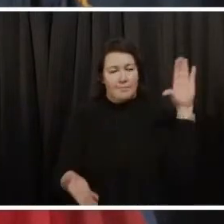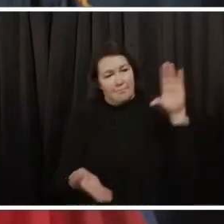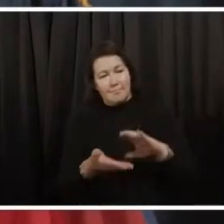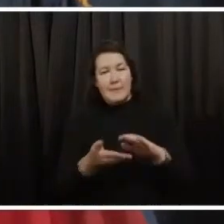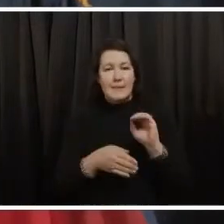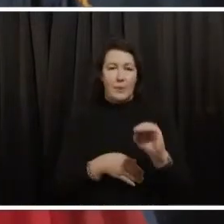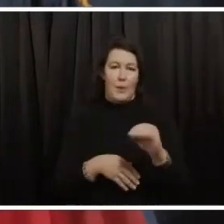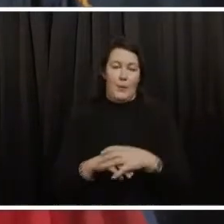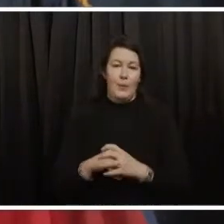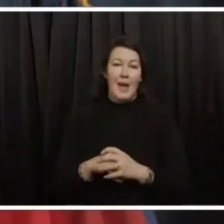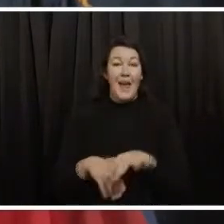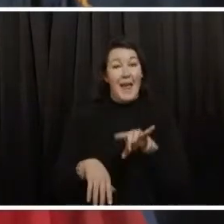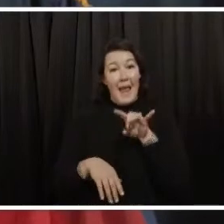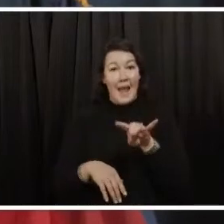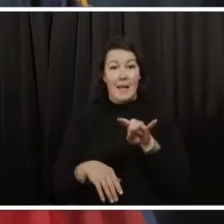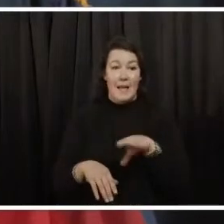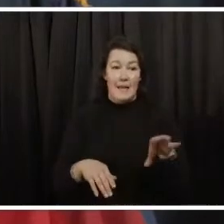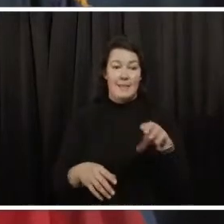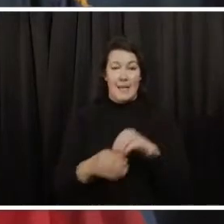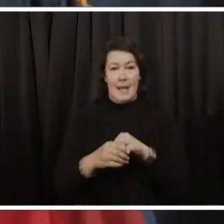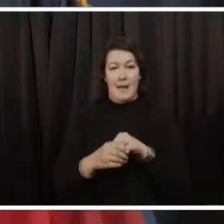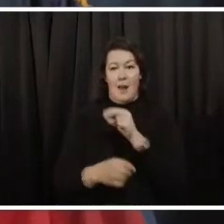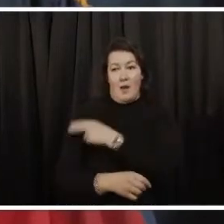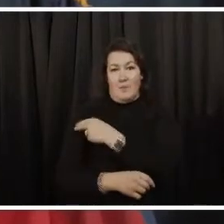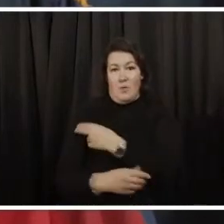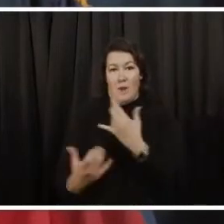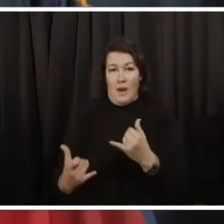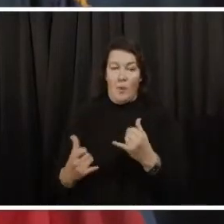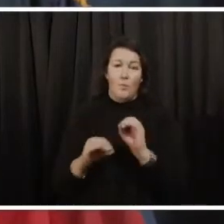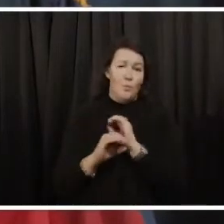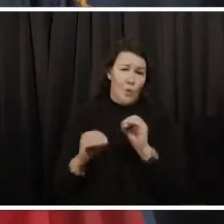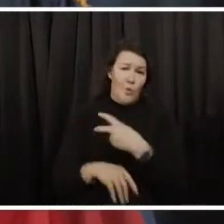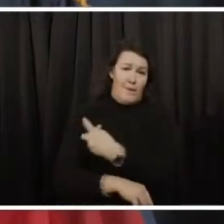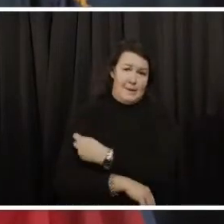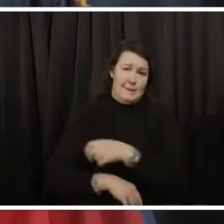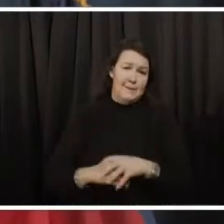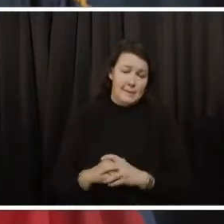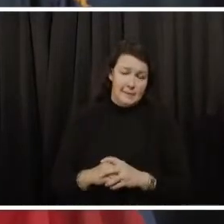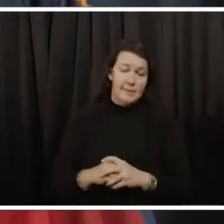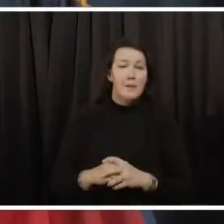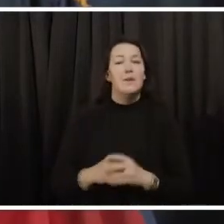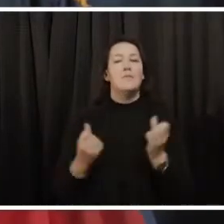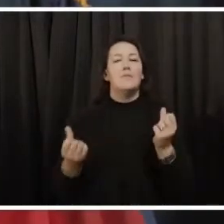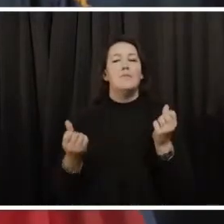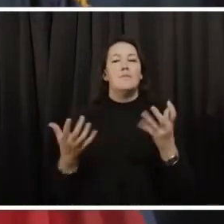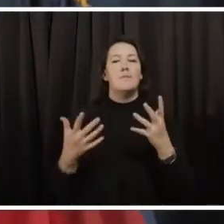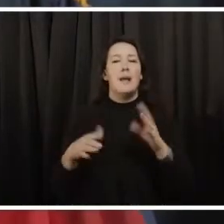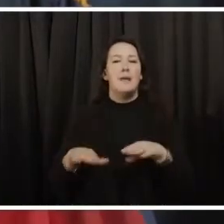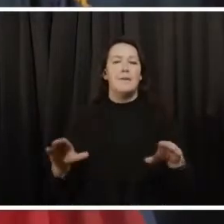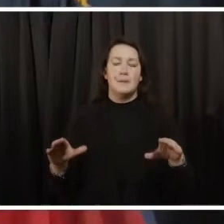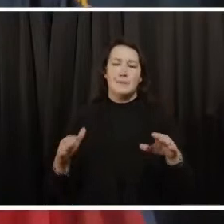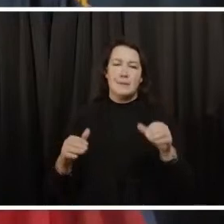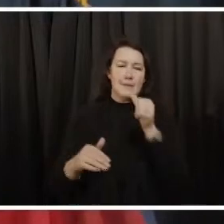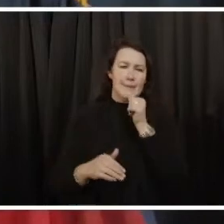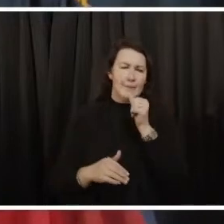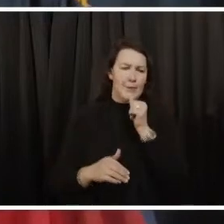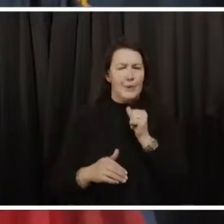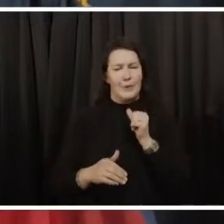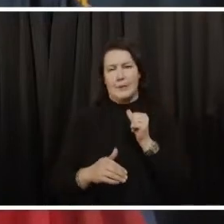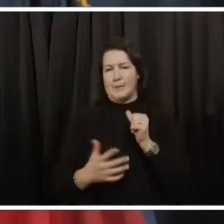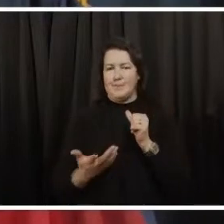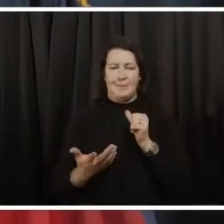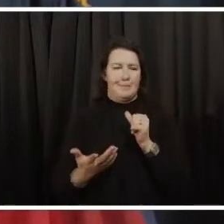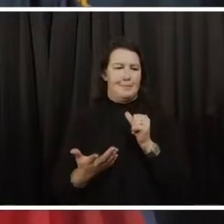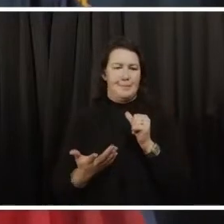8 unvaccinated kids who are hospitalized. While many kids do not suffer severe consequences of the virus, some